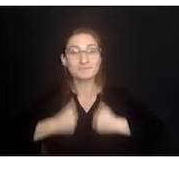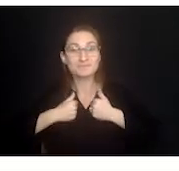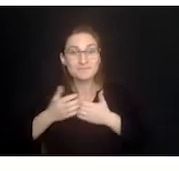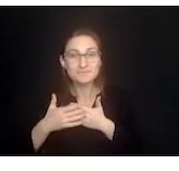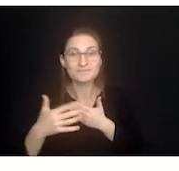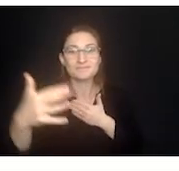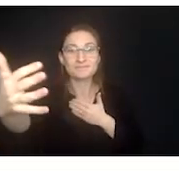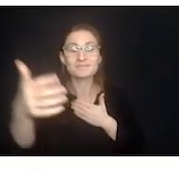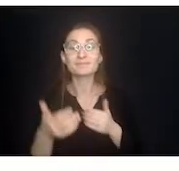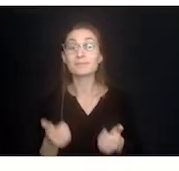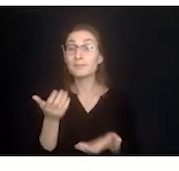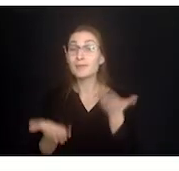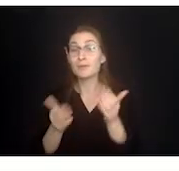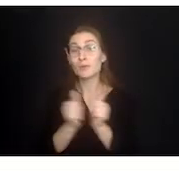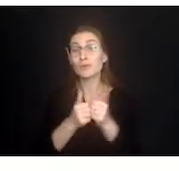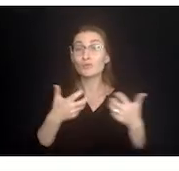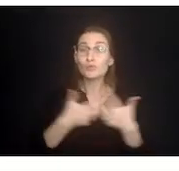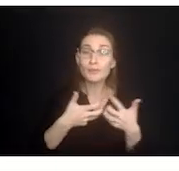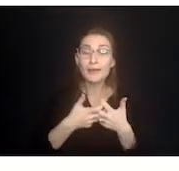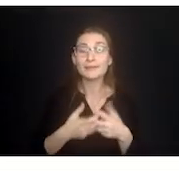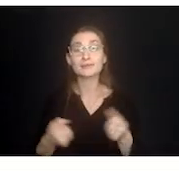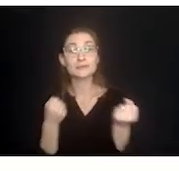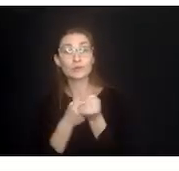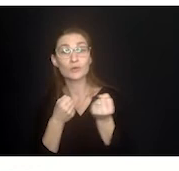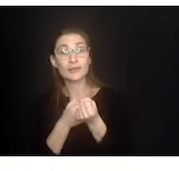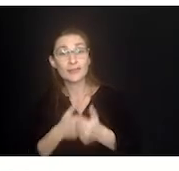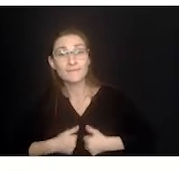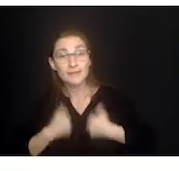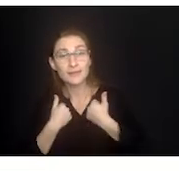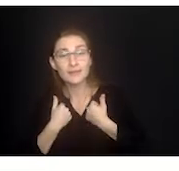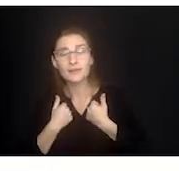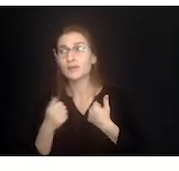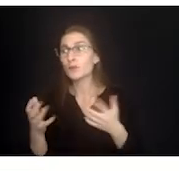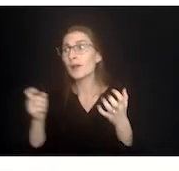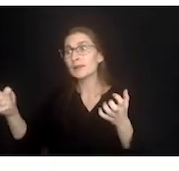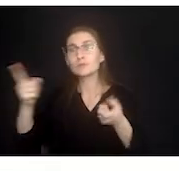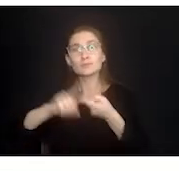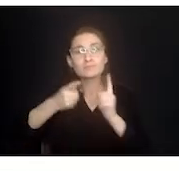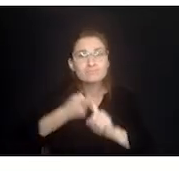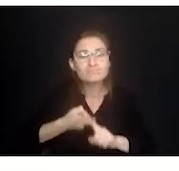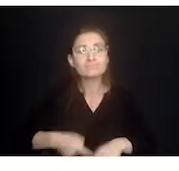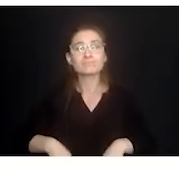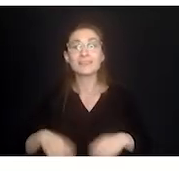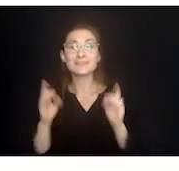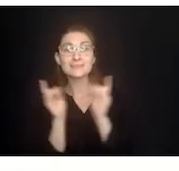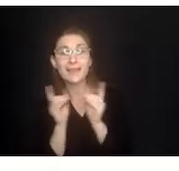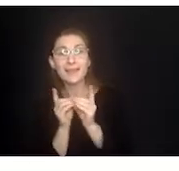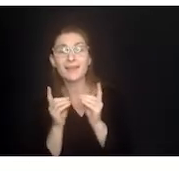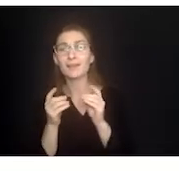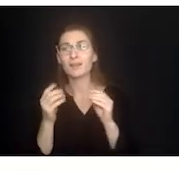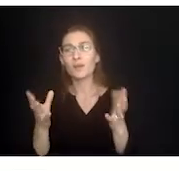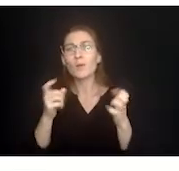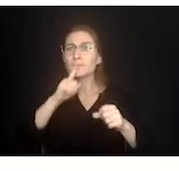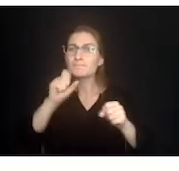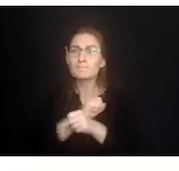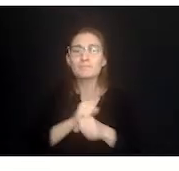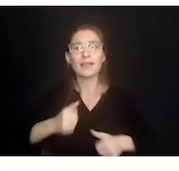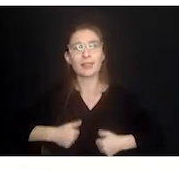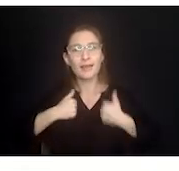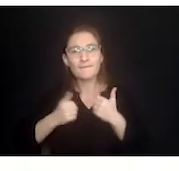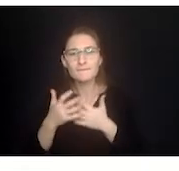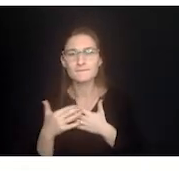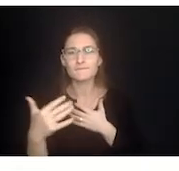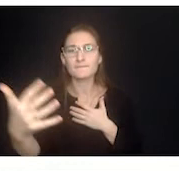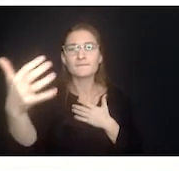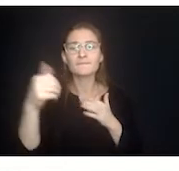us and others. We want him to live as independently as possible, maybe with roommates or supported living. We want Richie to have friends, date, socialize. We